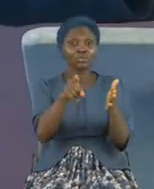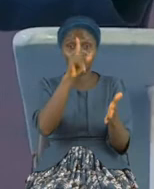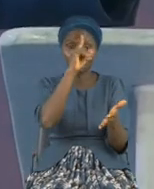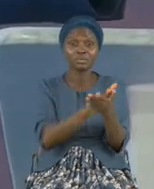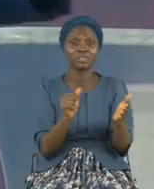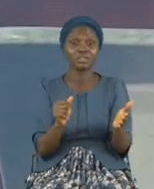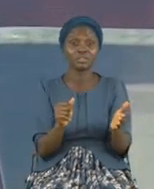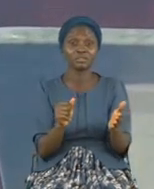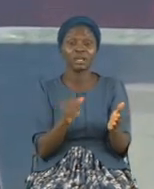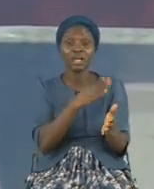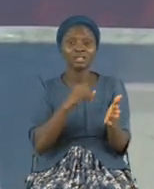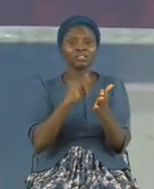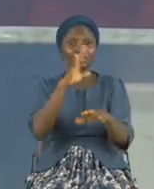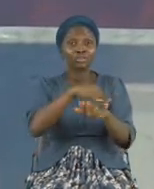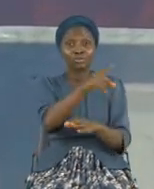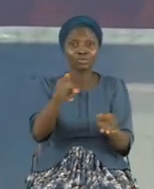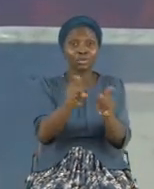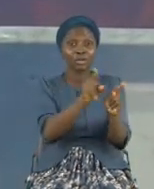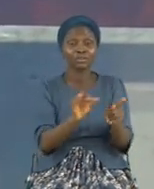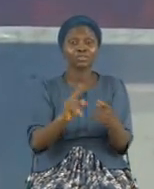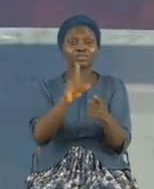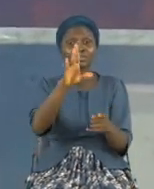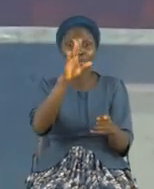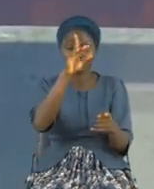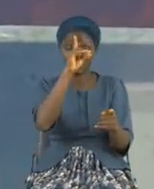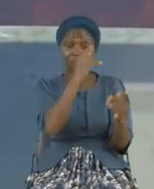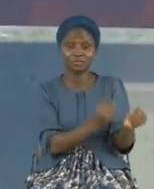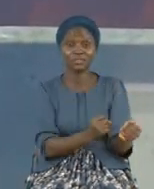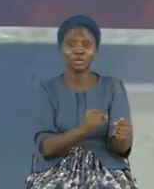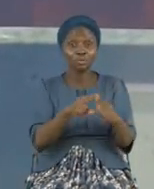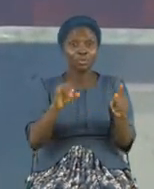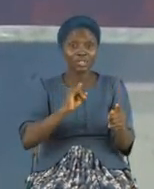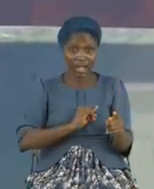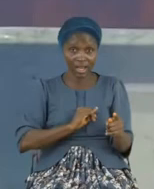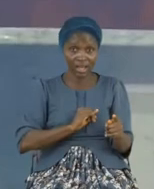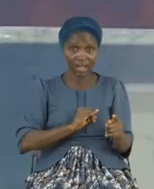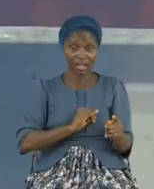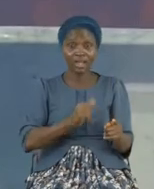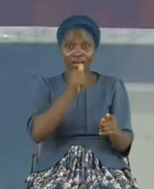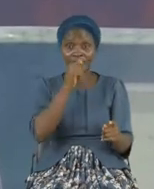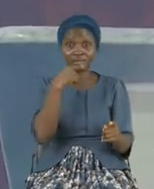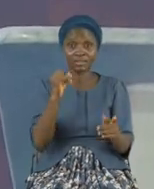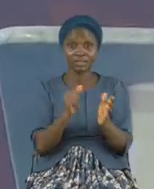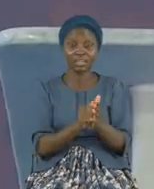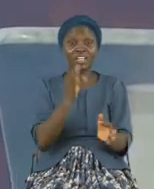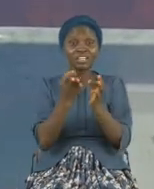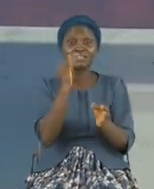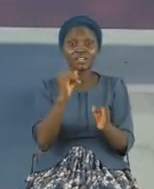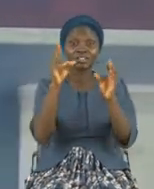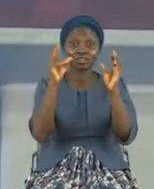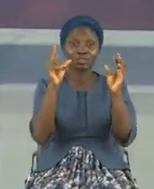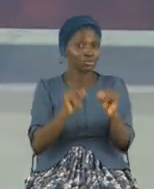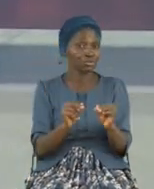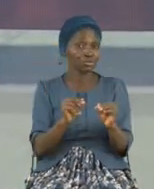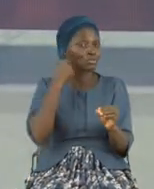to your faith. But I say, if there is no silver, if there's no gold, and I have